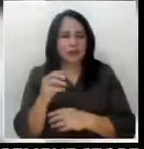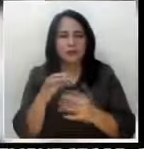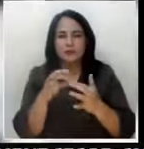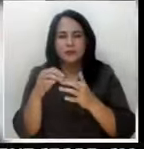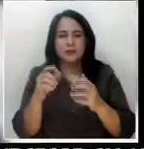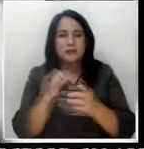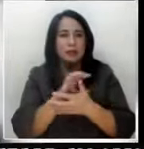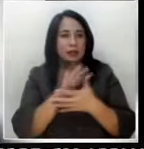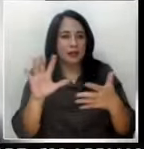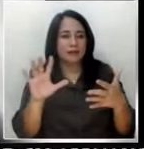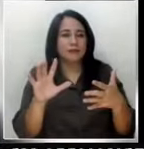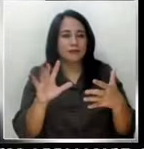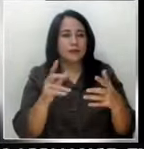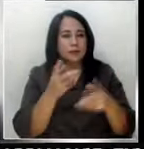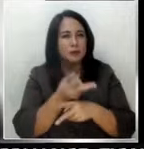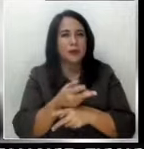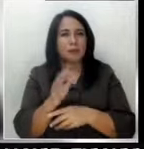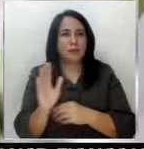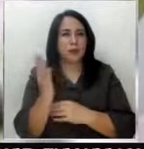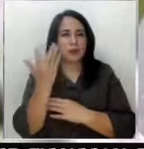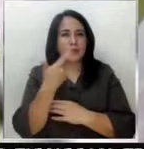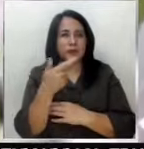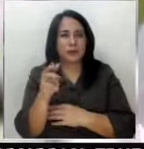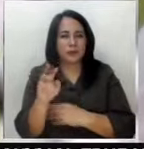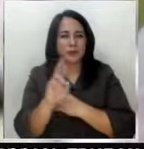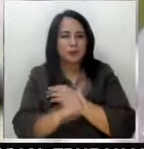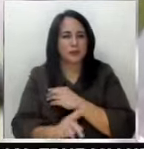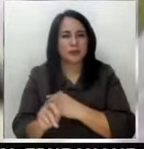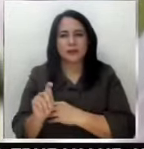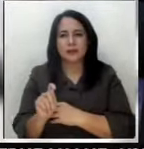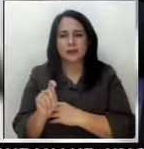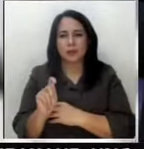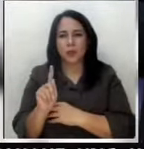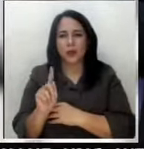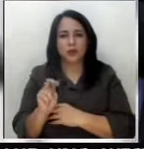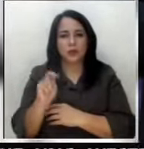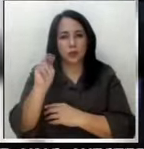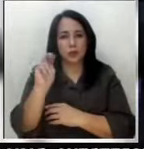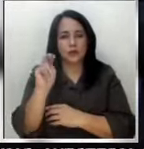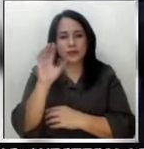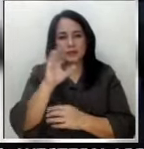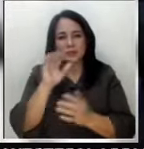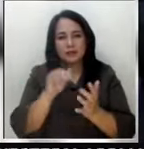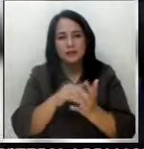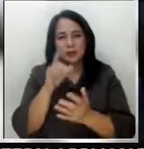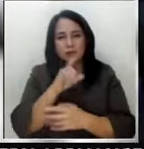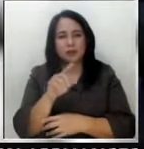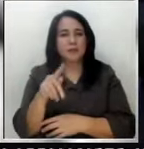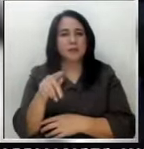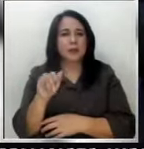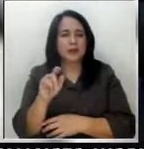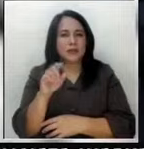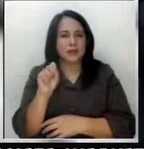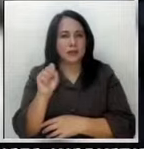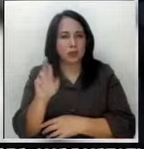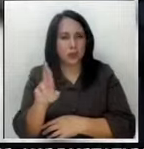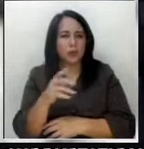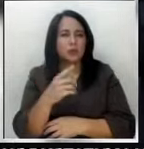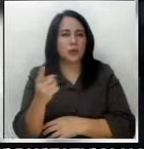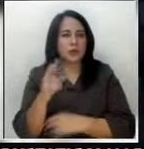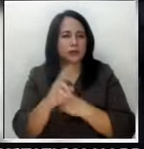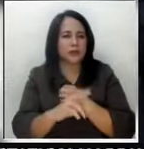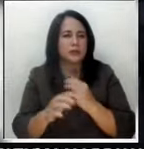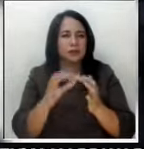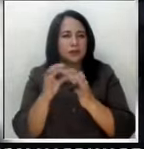Coverage, Mornings with GMA Regional TV One North Central Luzon, Pit Senor, the GMA Regional TV Special